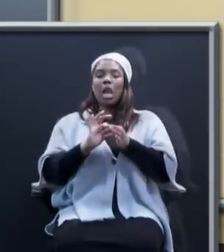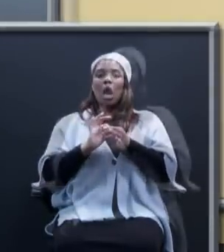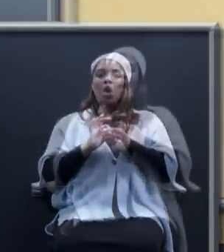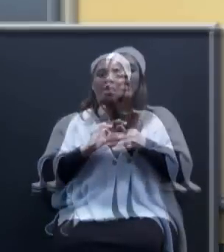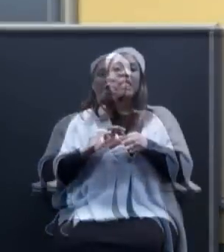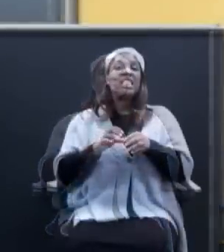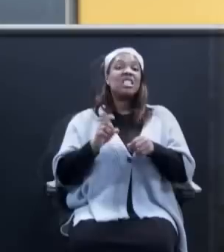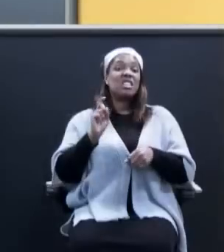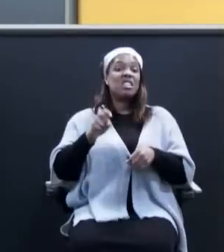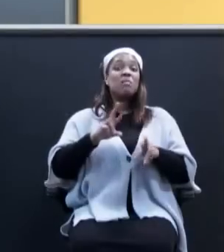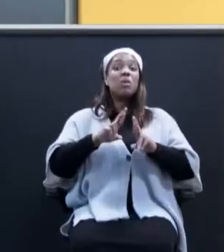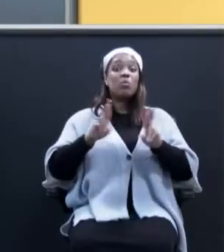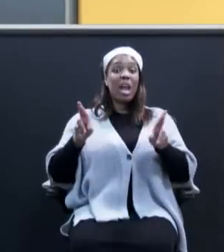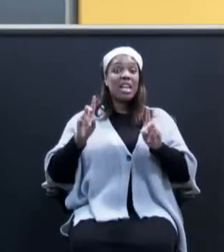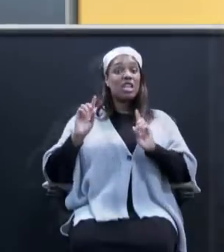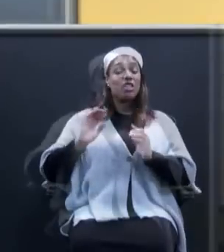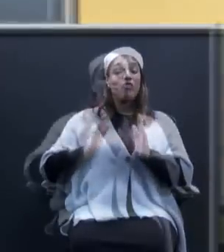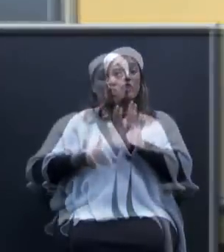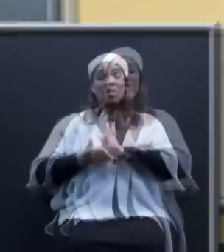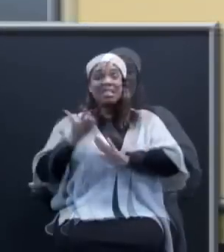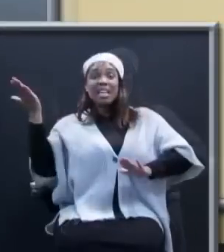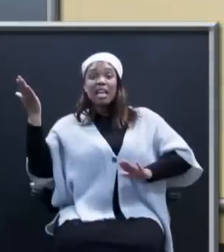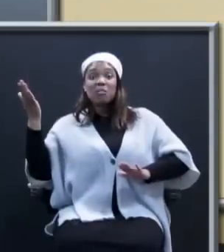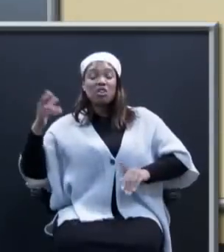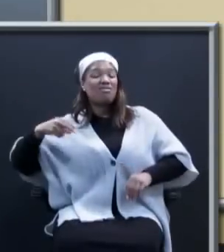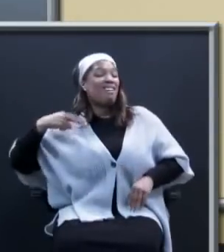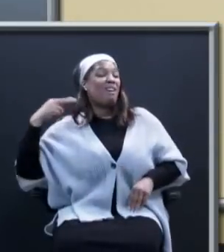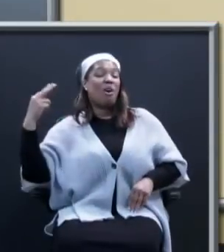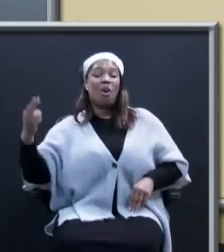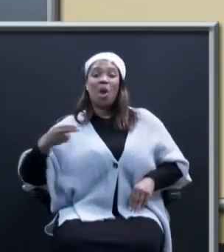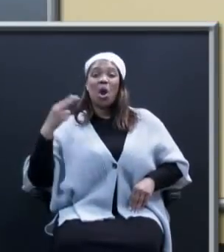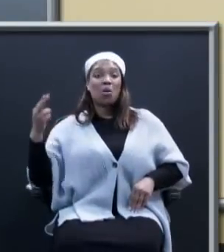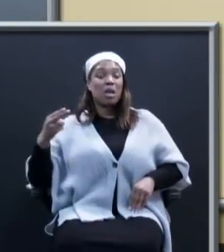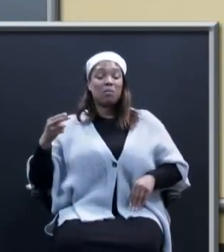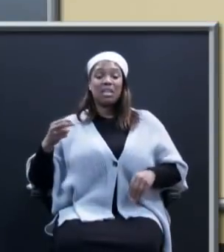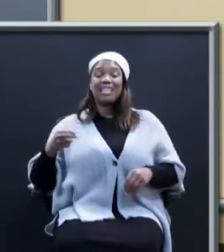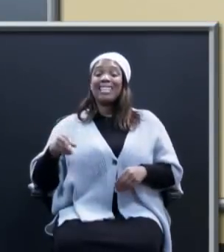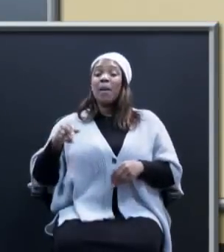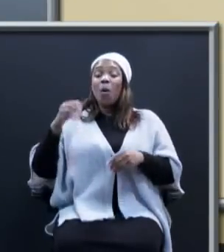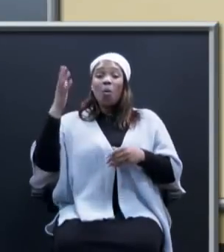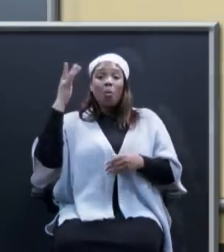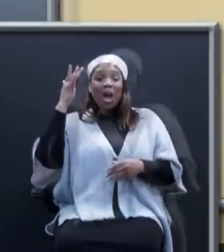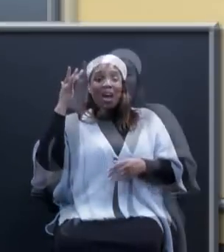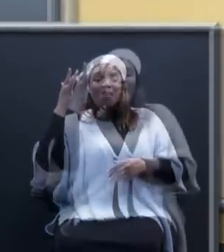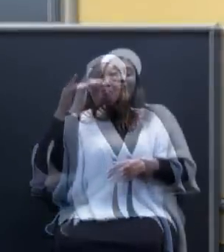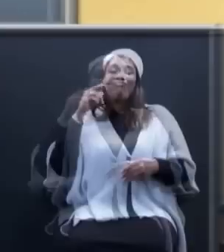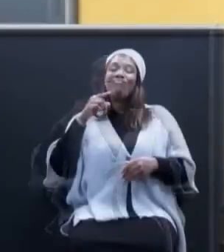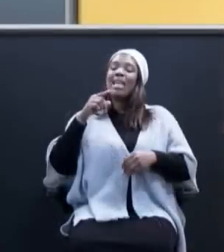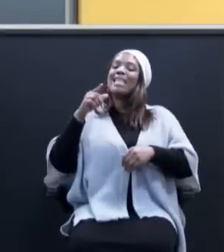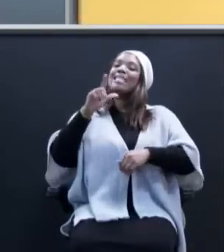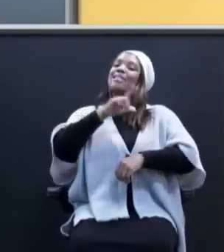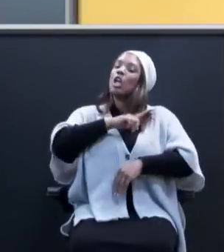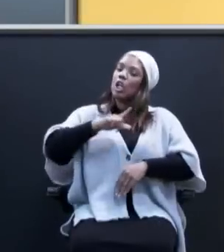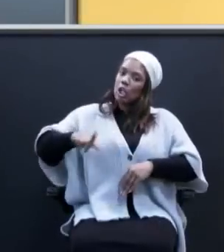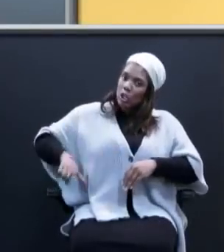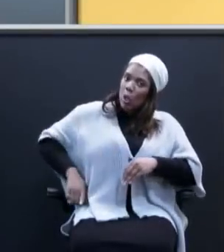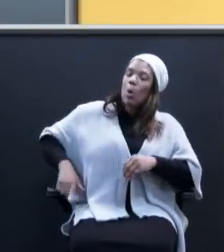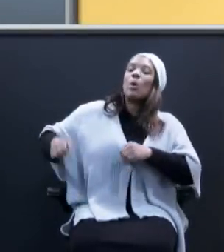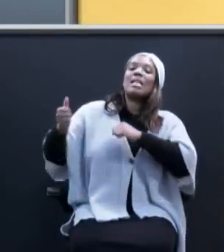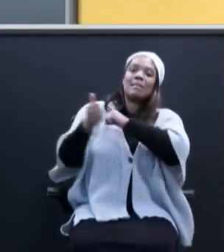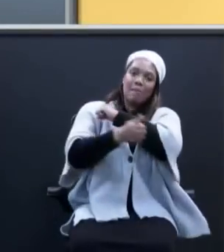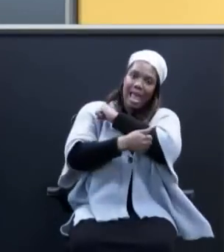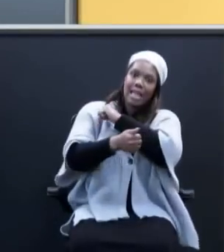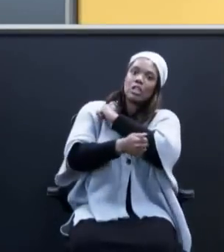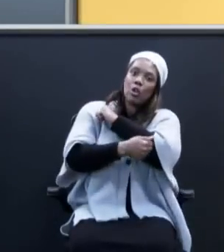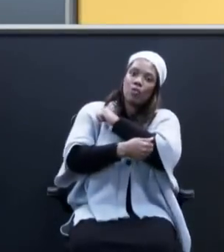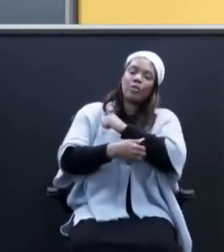of here. Go ahead and read. And you shall eat it in haste. It is the Lord's Passover. You shall eat it in haste. It is the Lord's